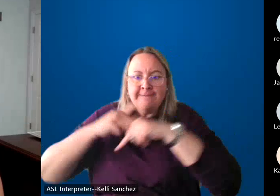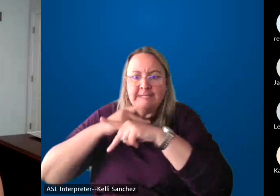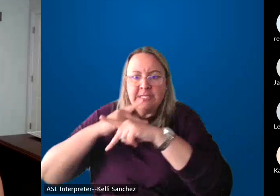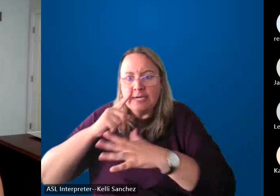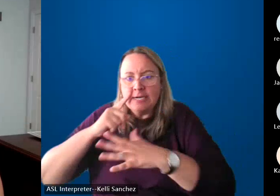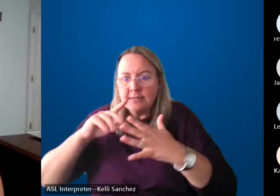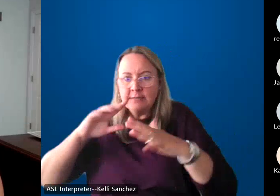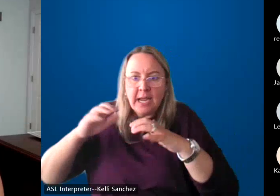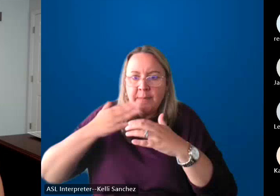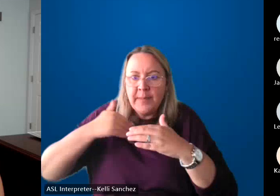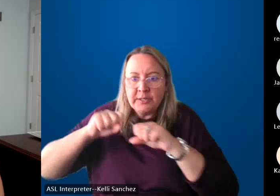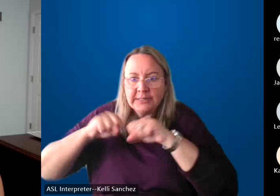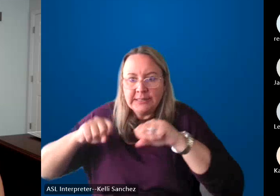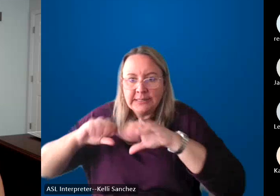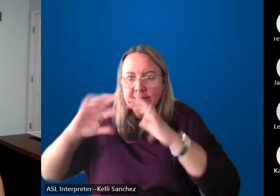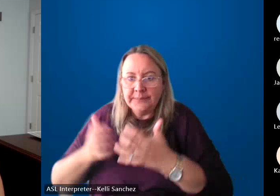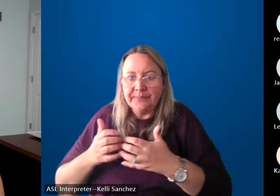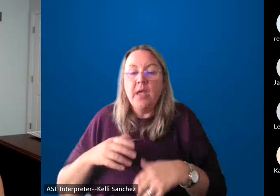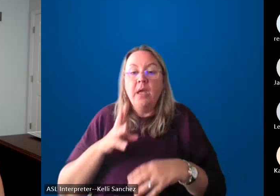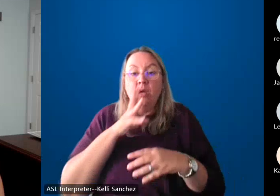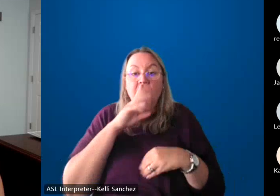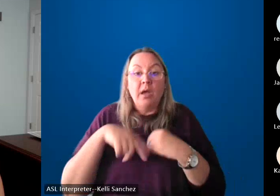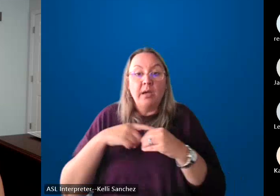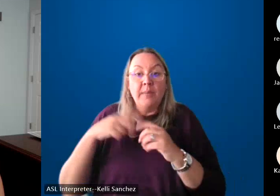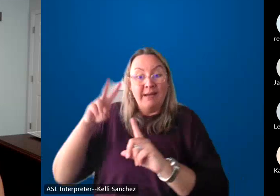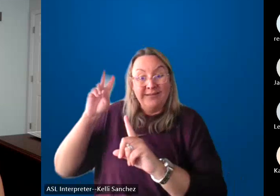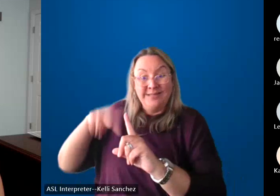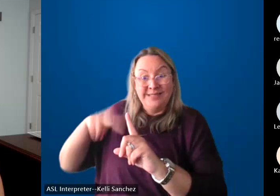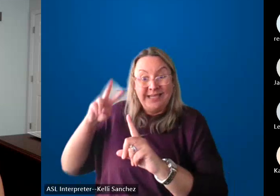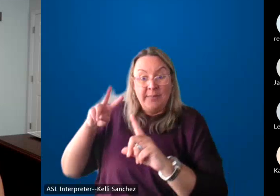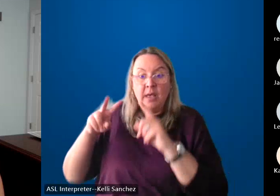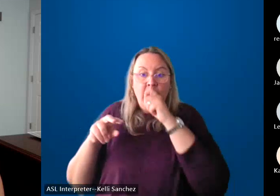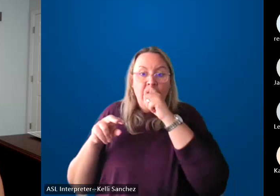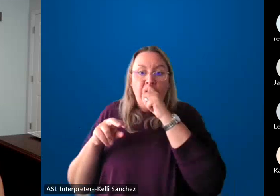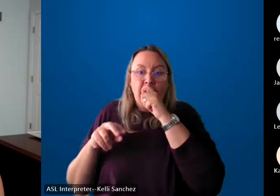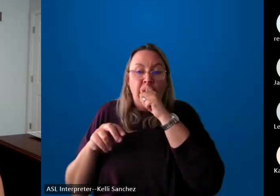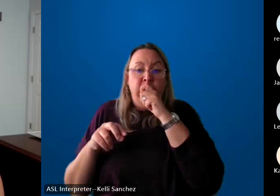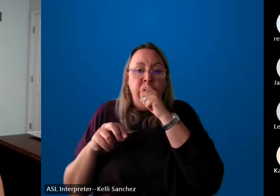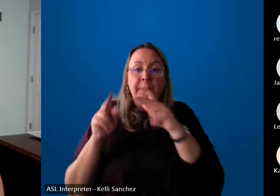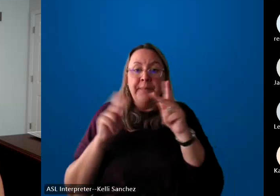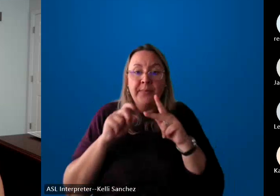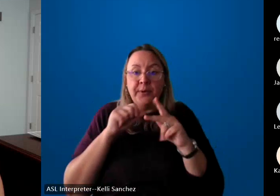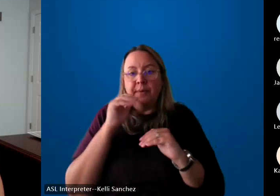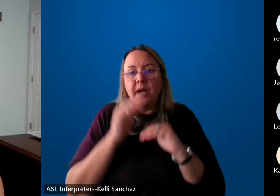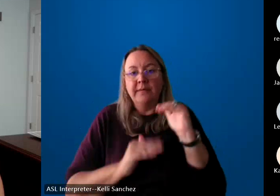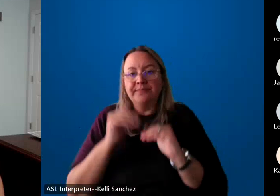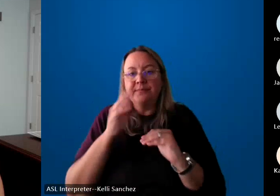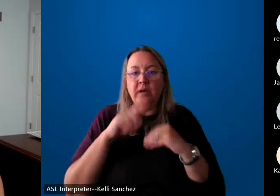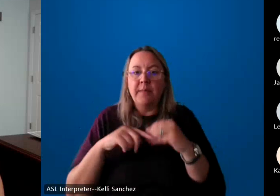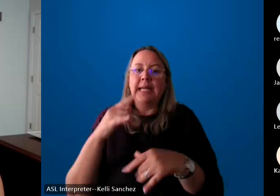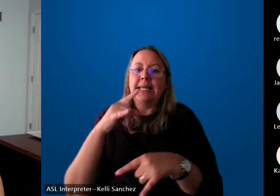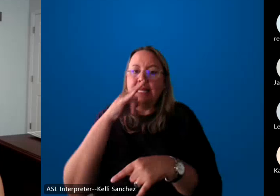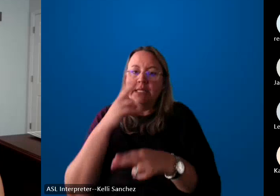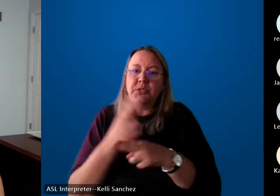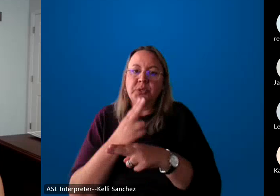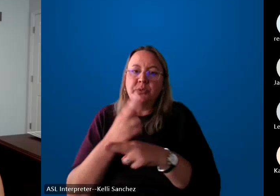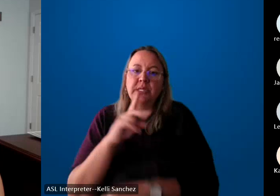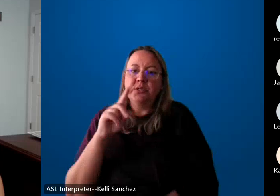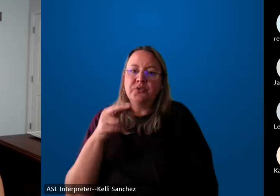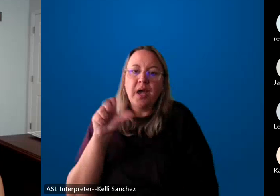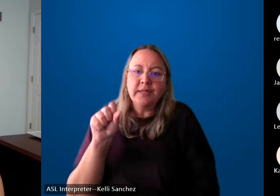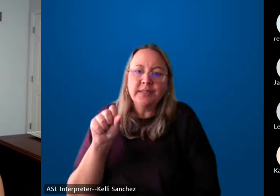also think that in the stigma space, people get really uncomfortable when we talk about kids using drugs. I